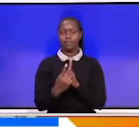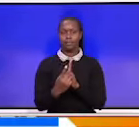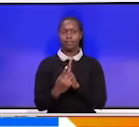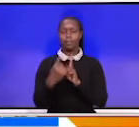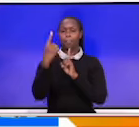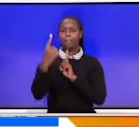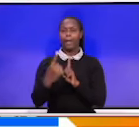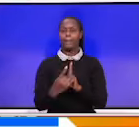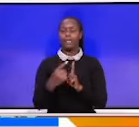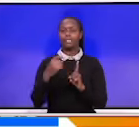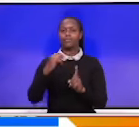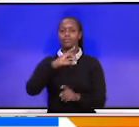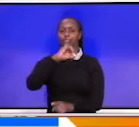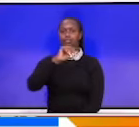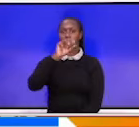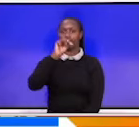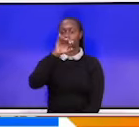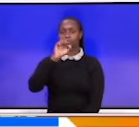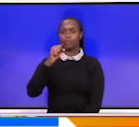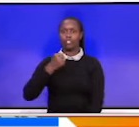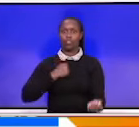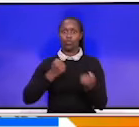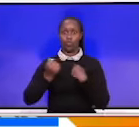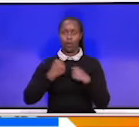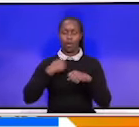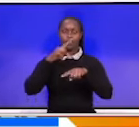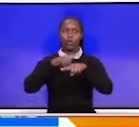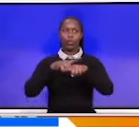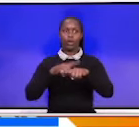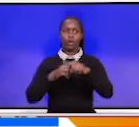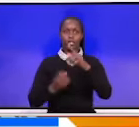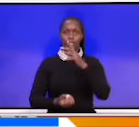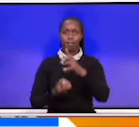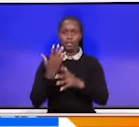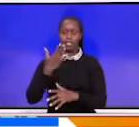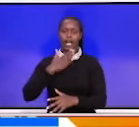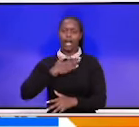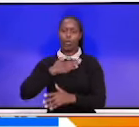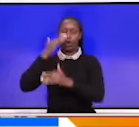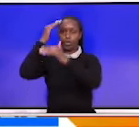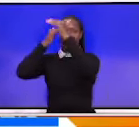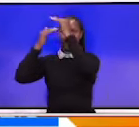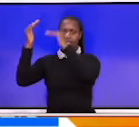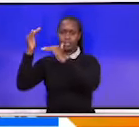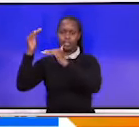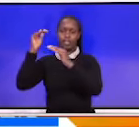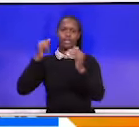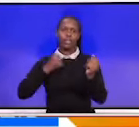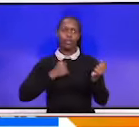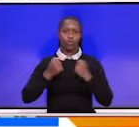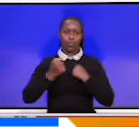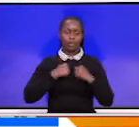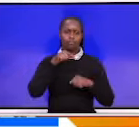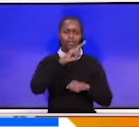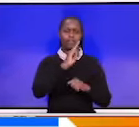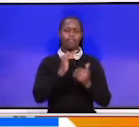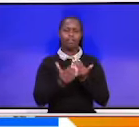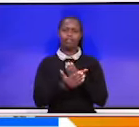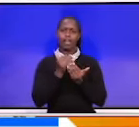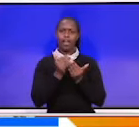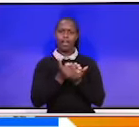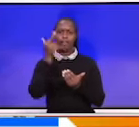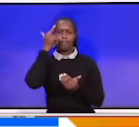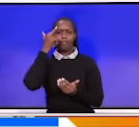I met James in Rwanda when I was establishing our campus in Rwanda, and he took care of me, and